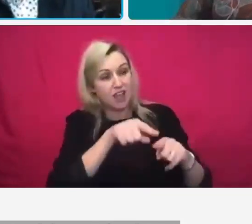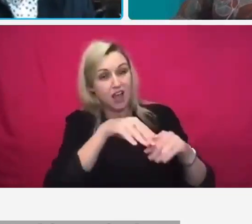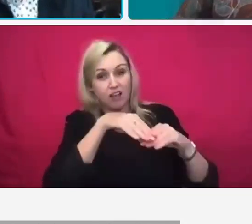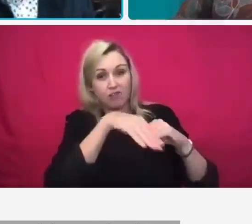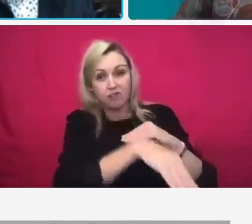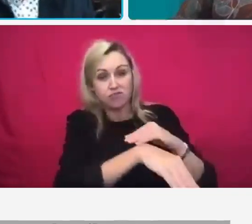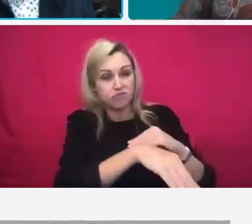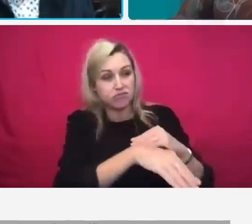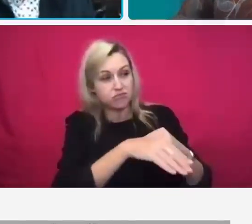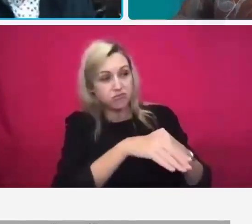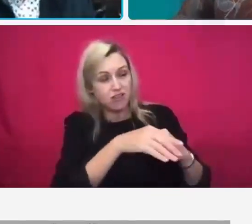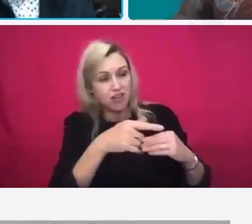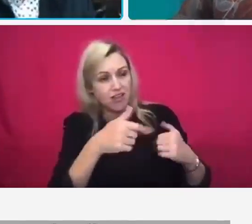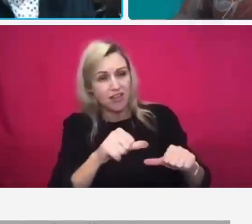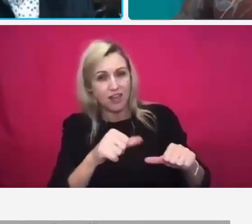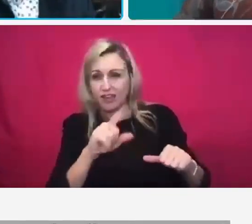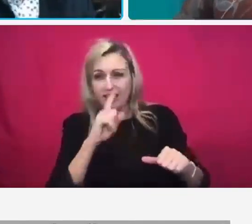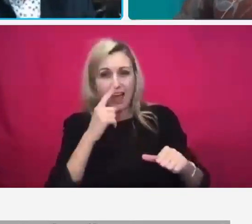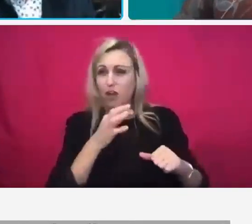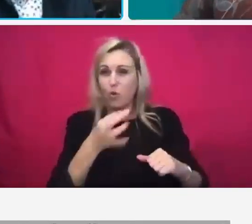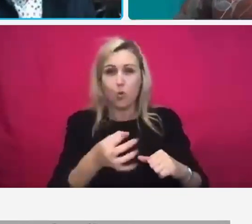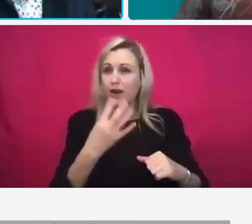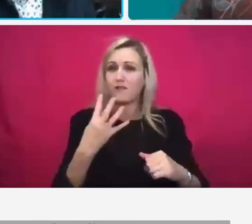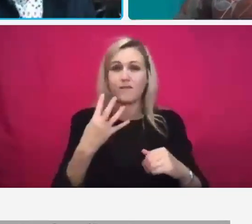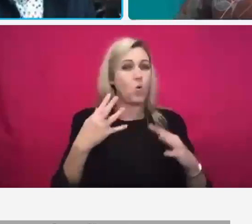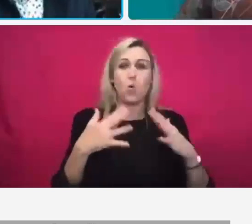not consider a desktop application to achieve